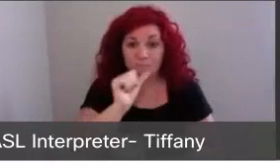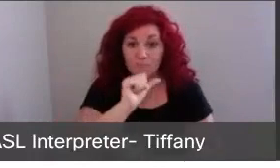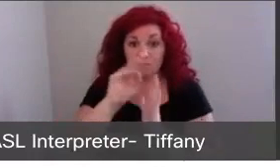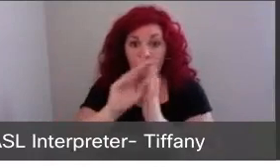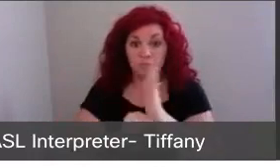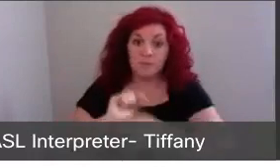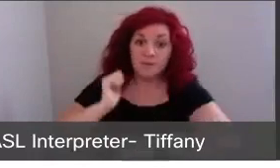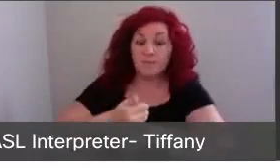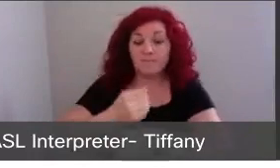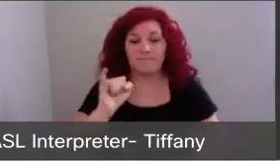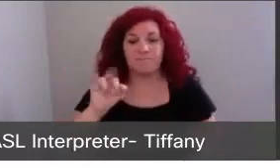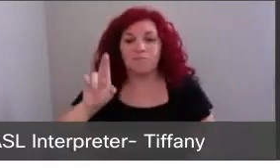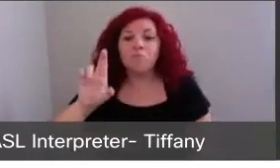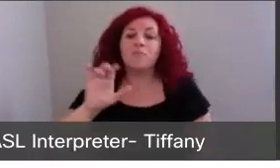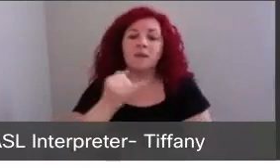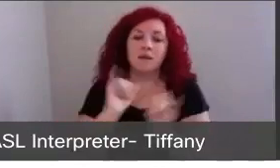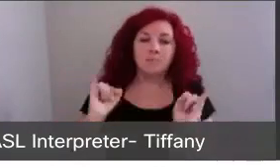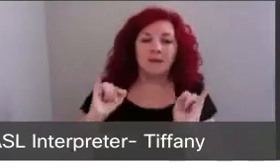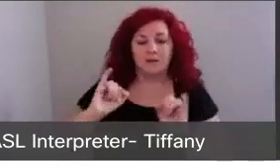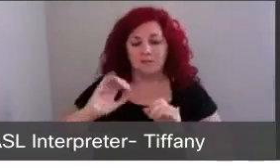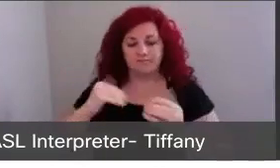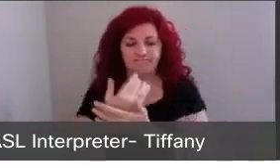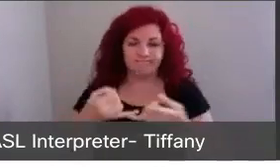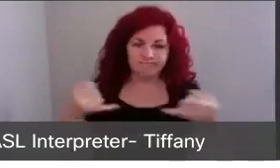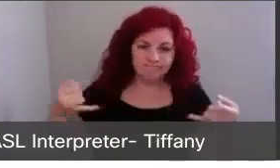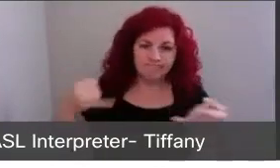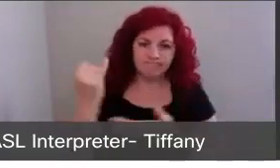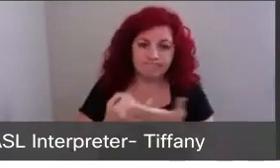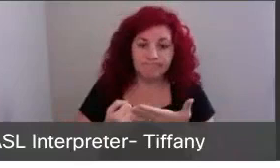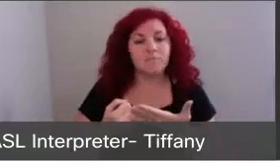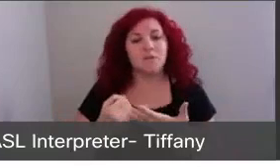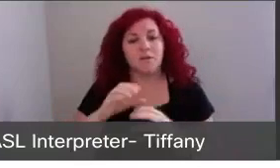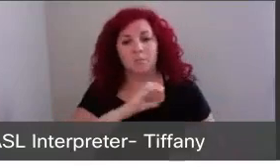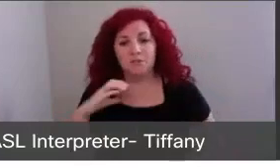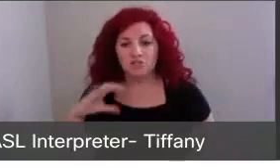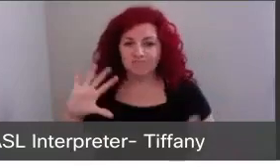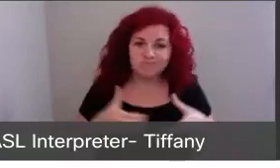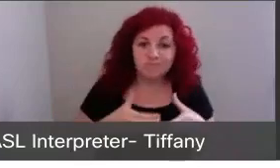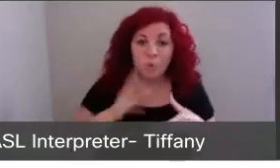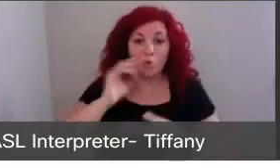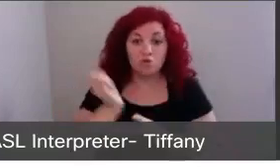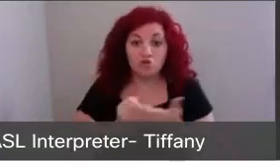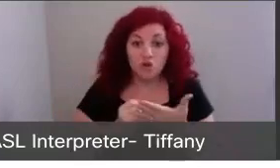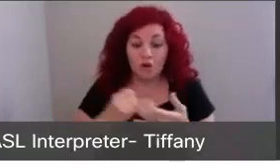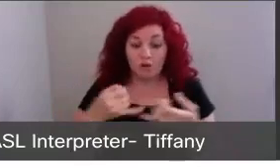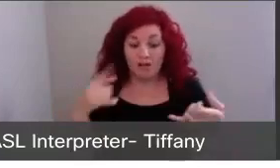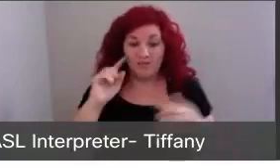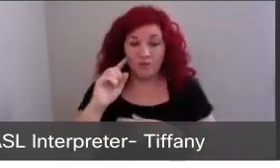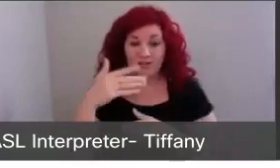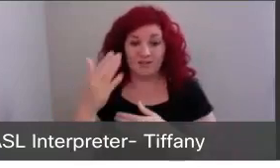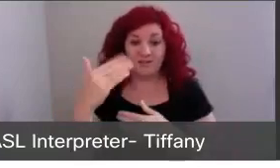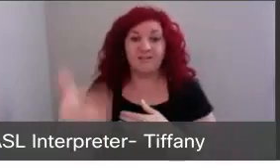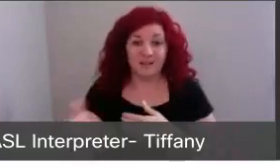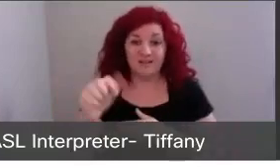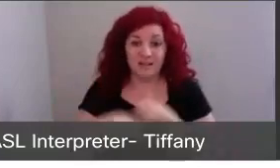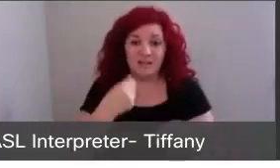an independent redistricting commission that would be chosen every 10 years and would draw the lines for the next 10 years. Two